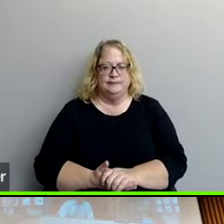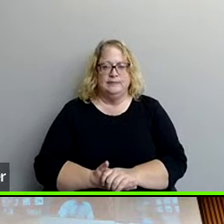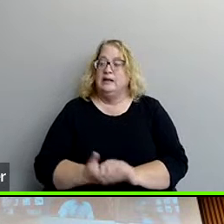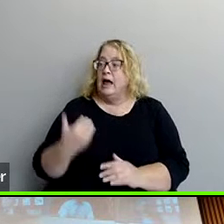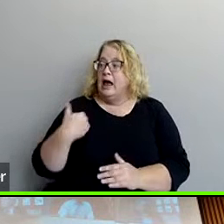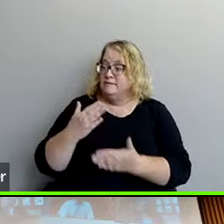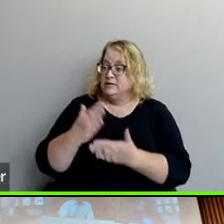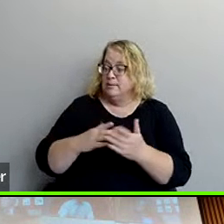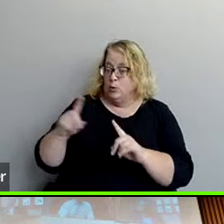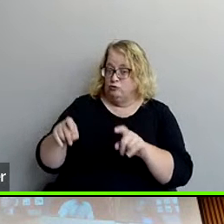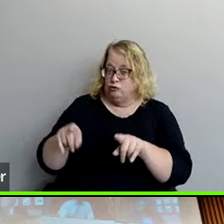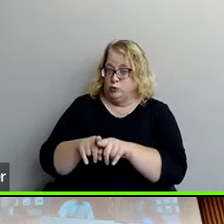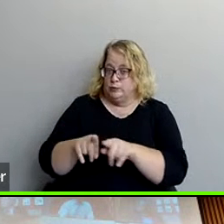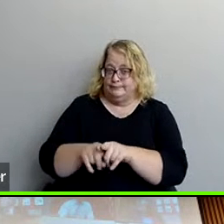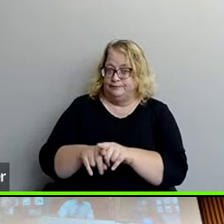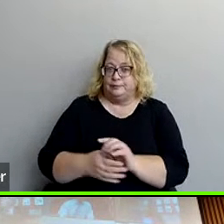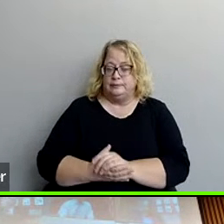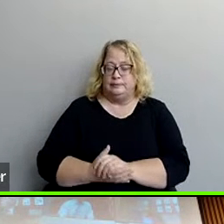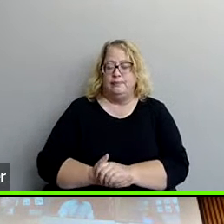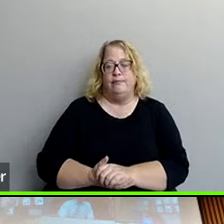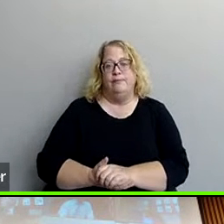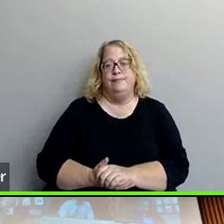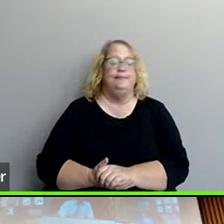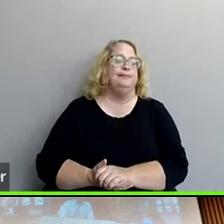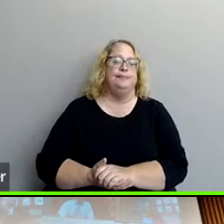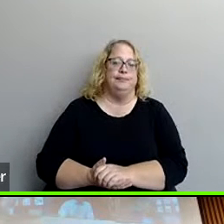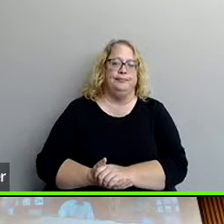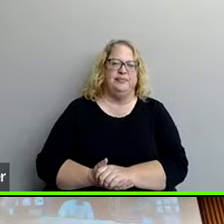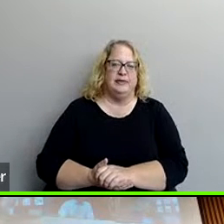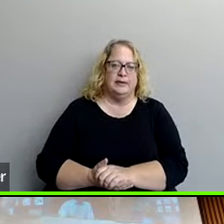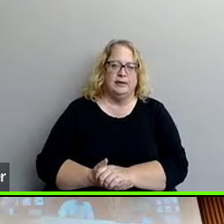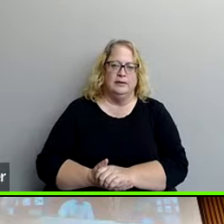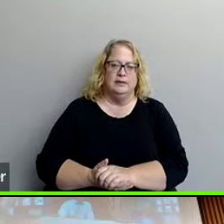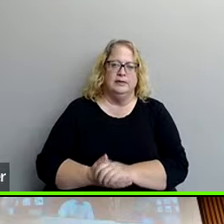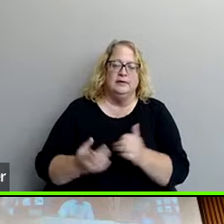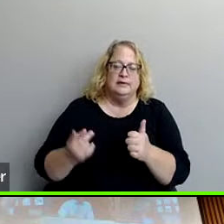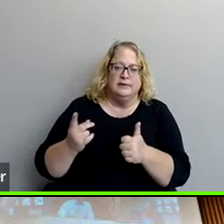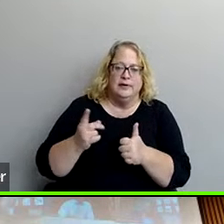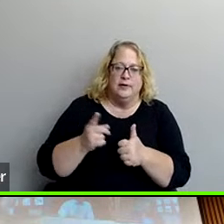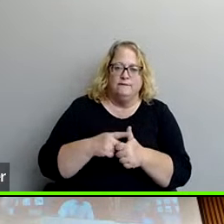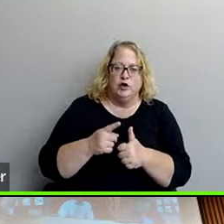I have some questions too. One being, the first